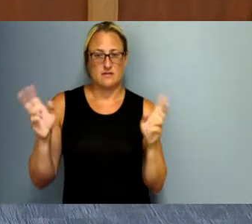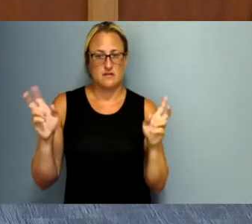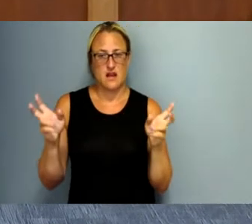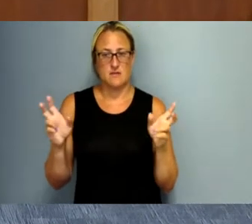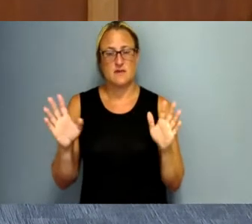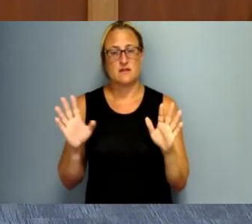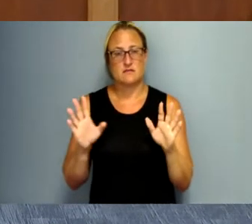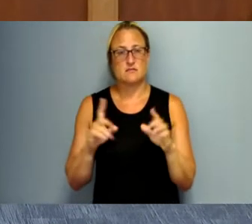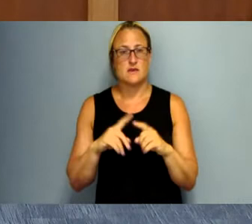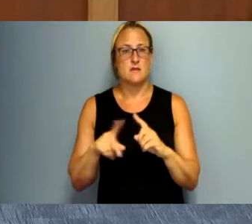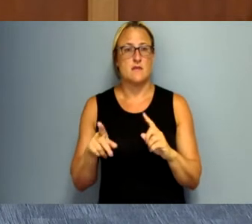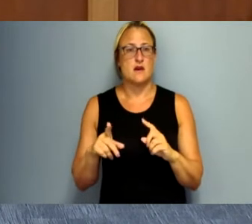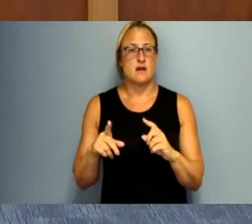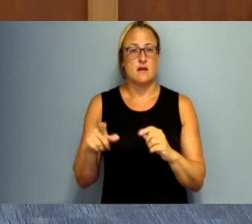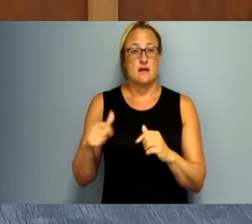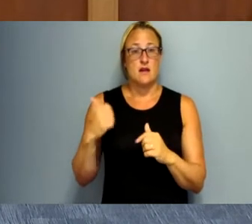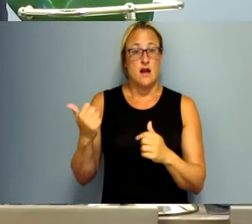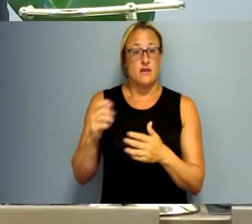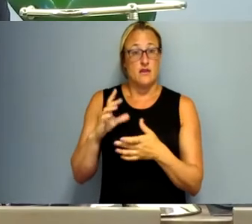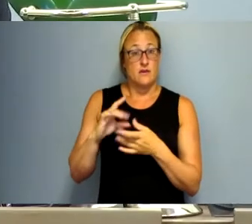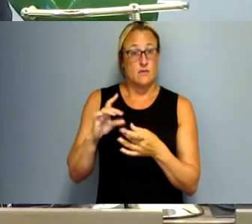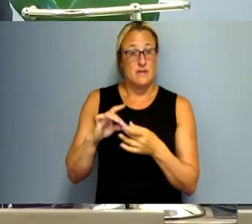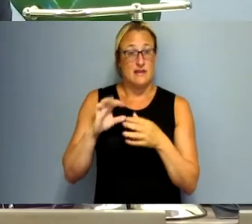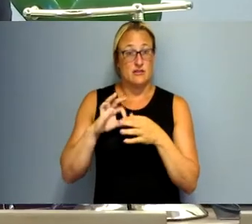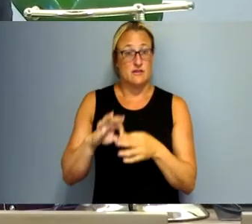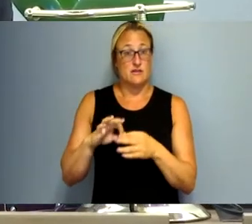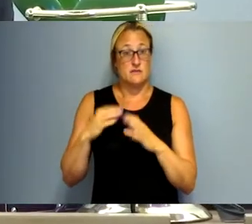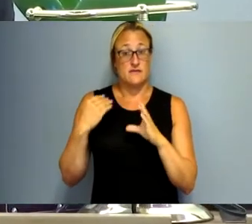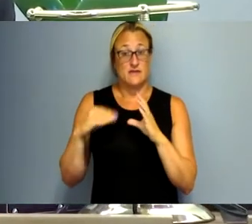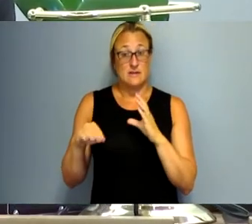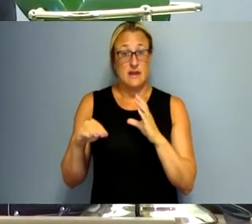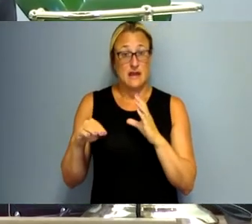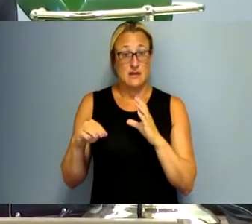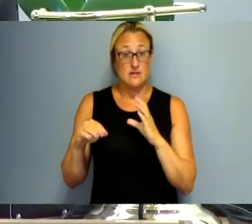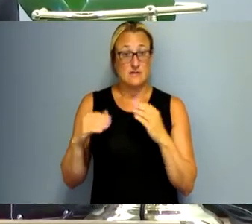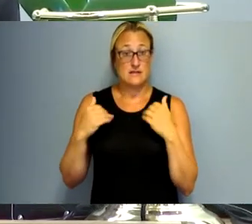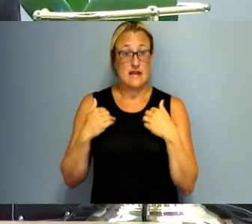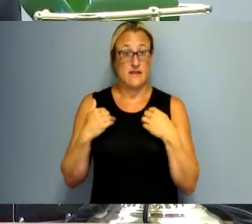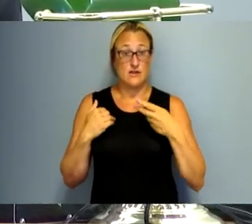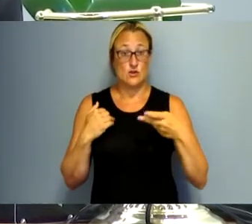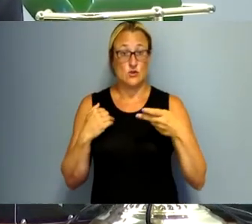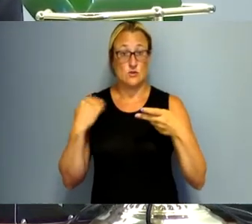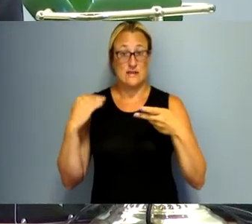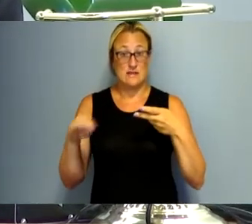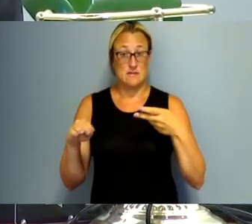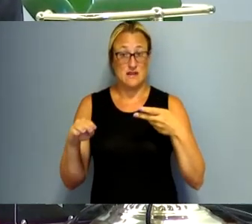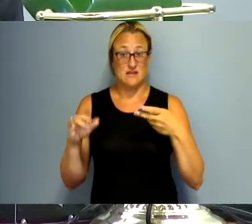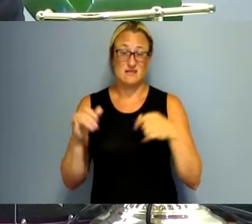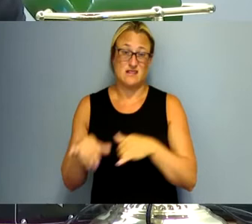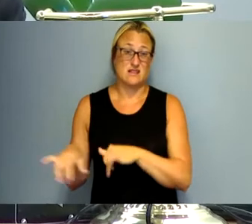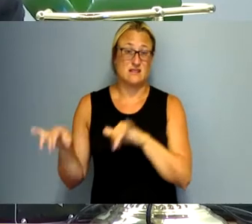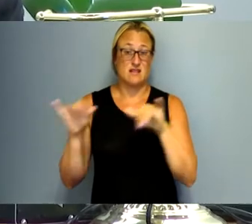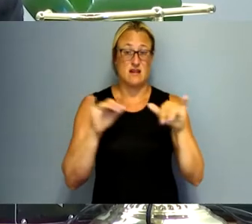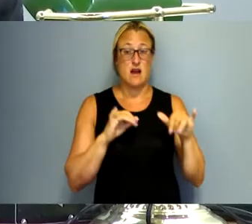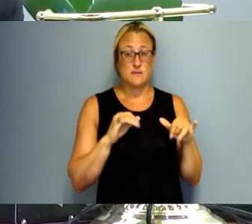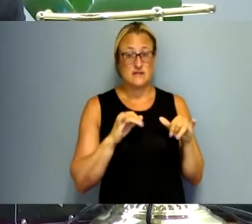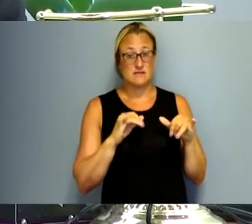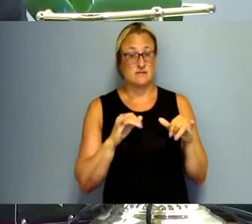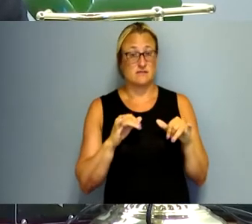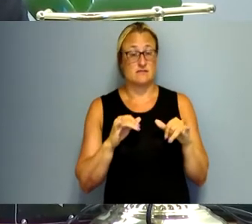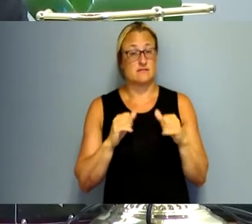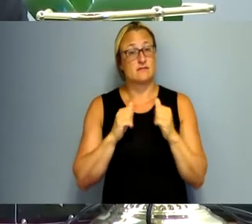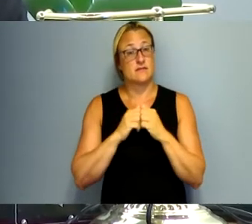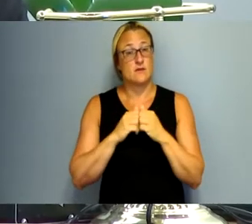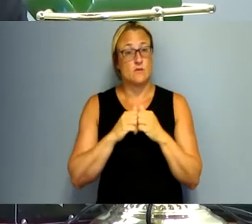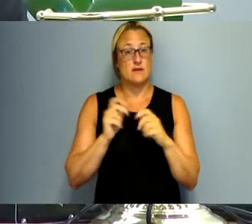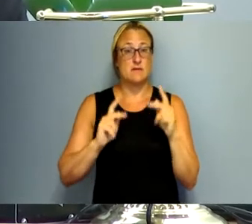Just to reference a couple of the things that were mentioned in terms of emails and having two different email addresses, that's actually pretty common practice among elected